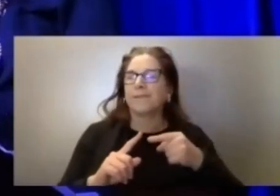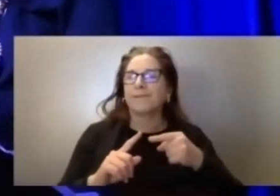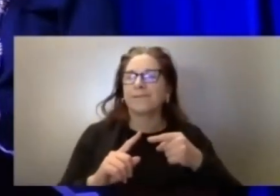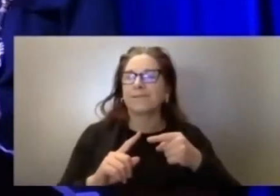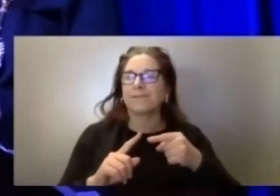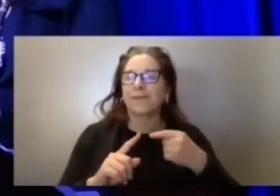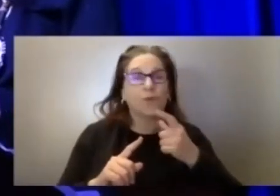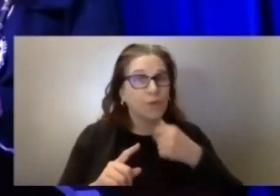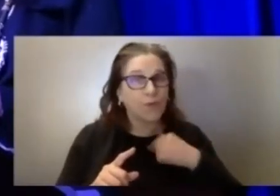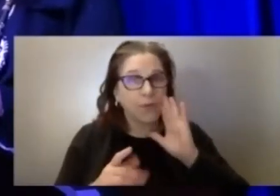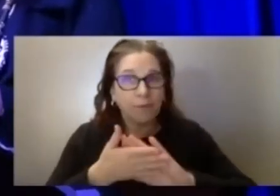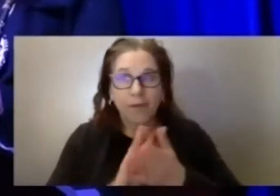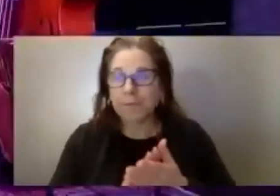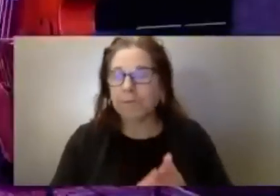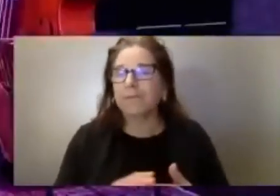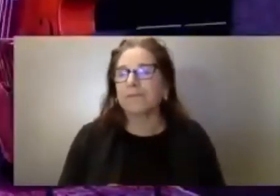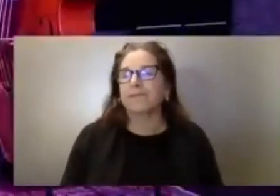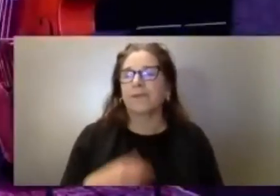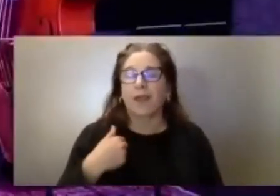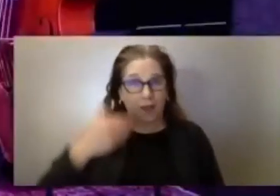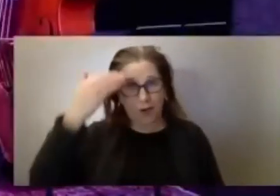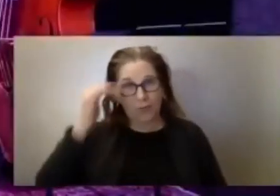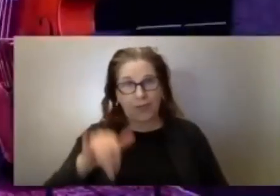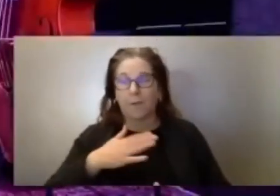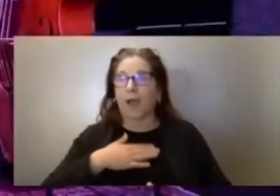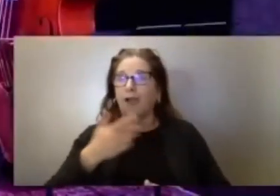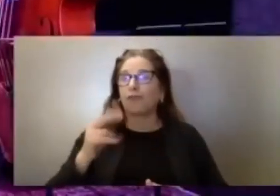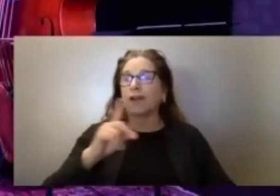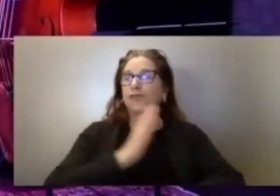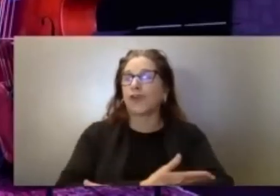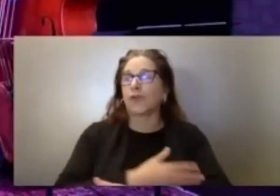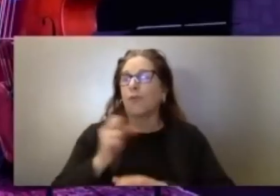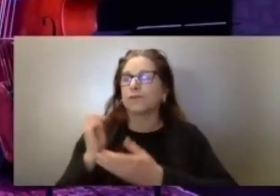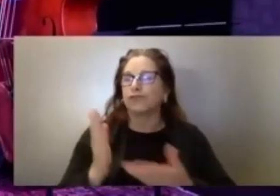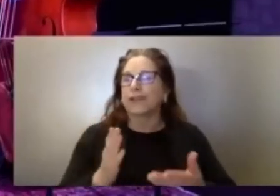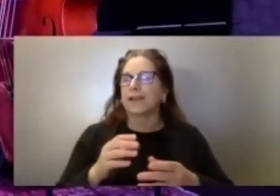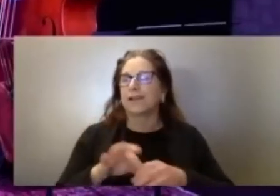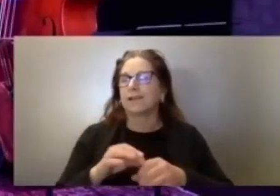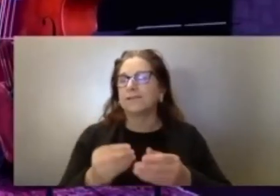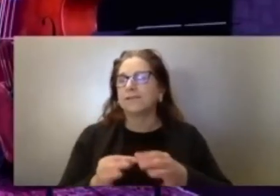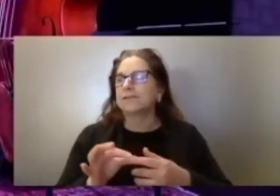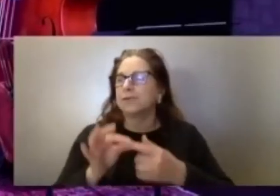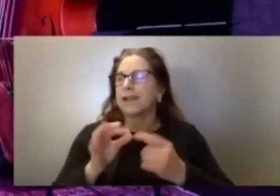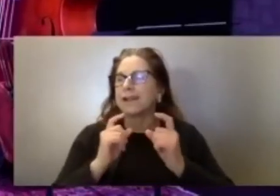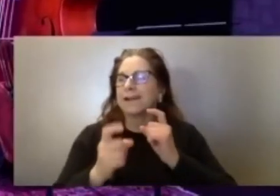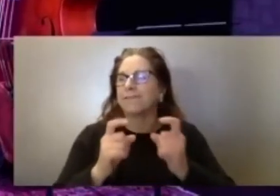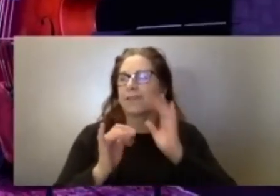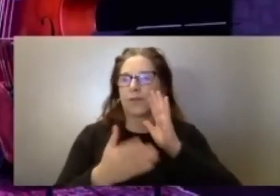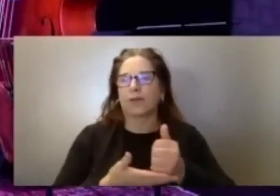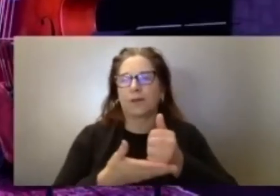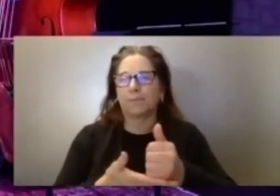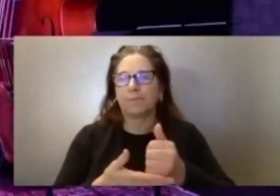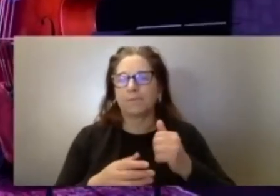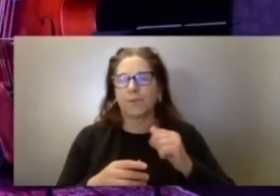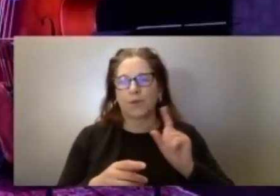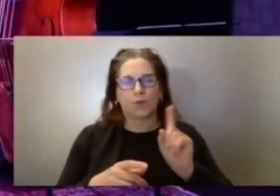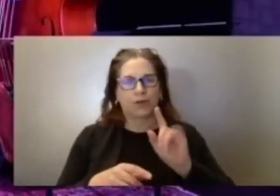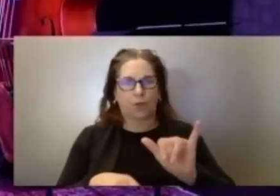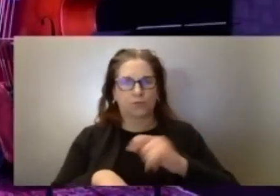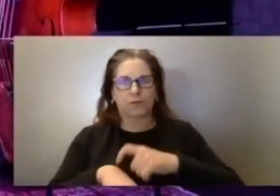are becoming. I knew that my granddaughter was bringing in special gifts that would assist with these times we are moving